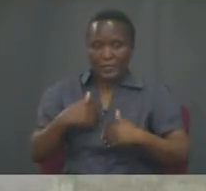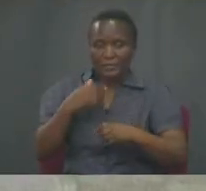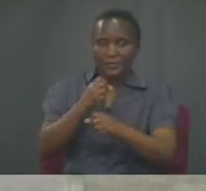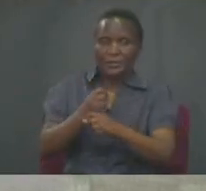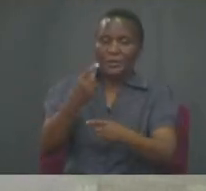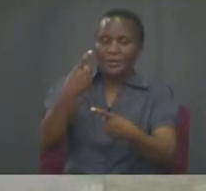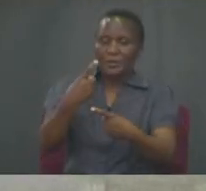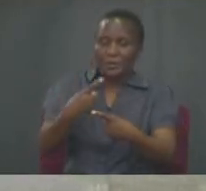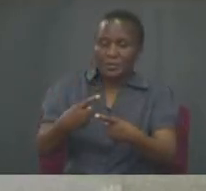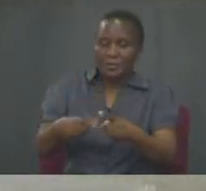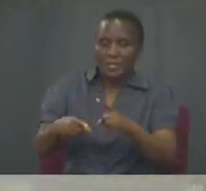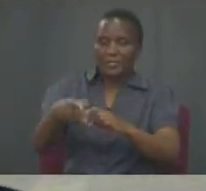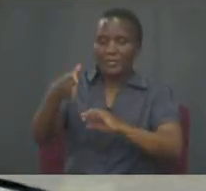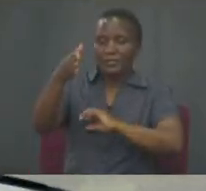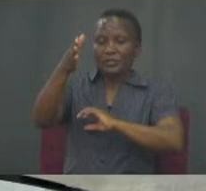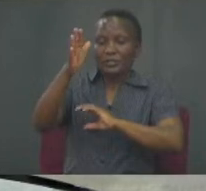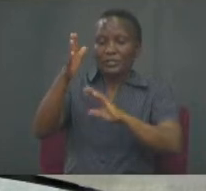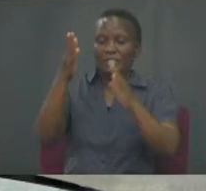done.